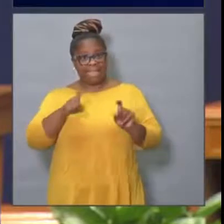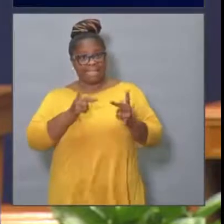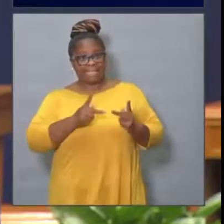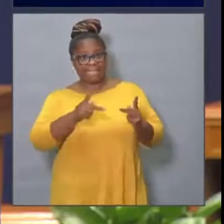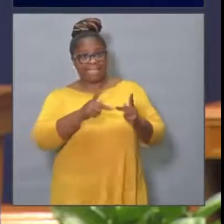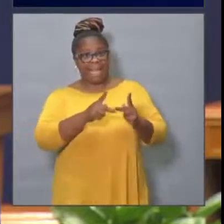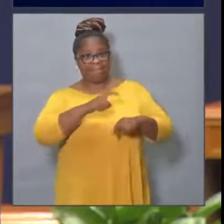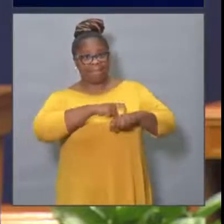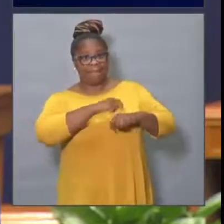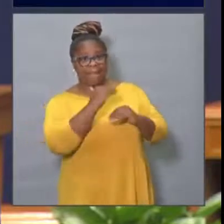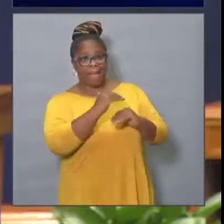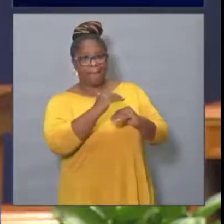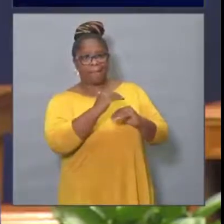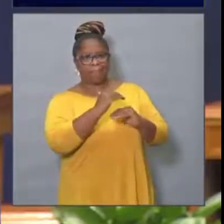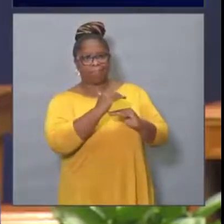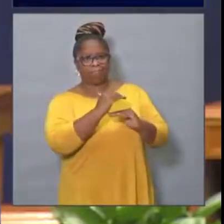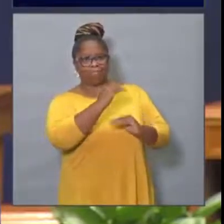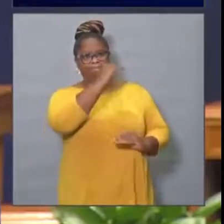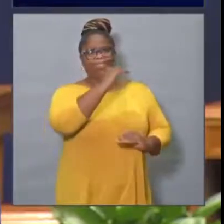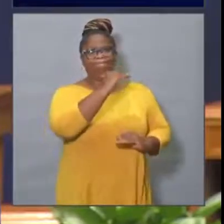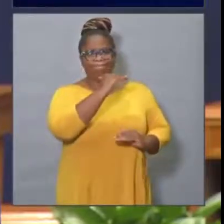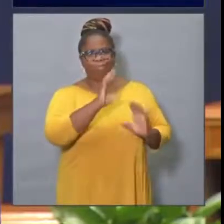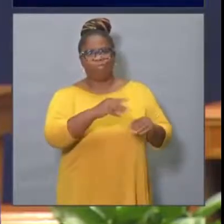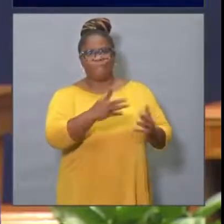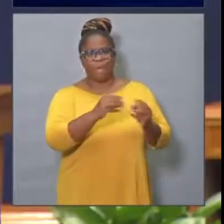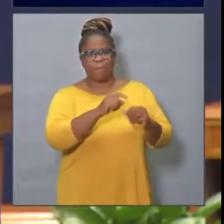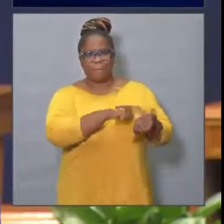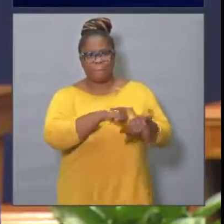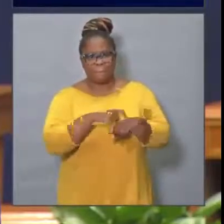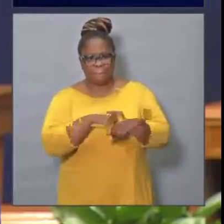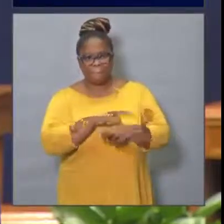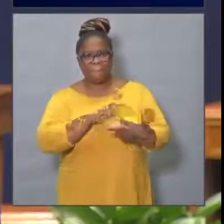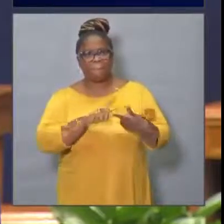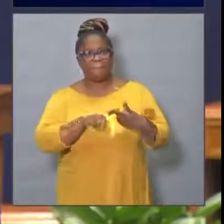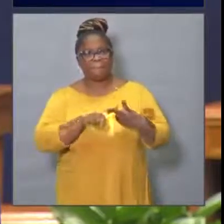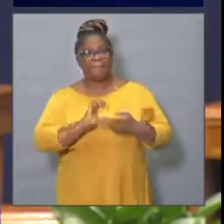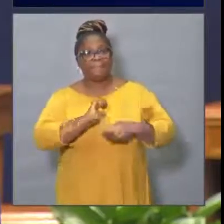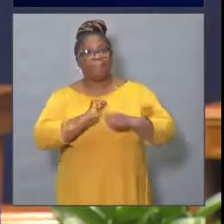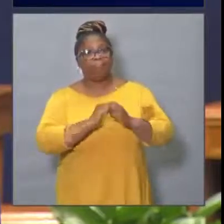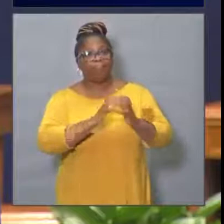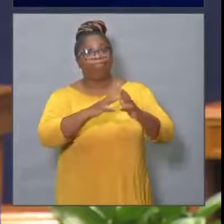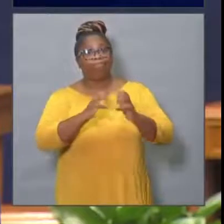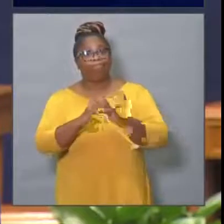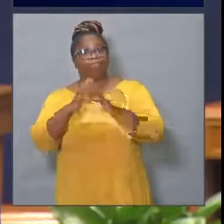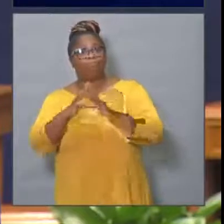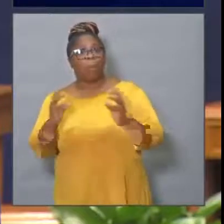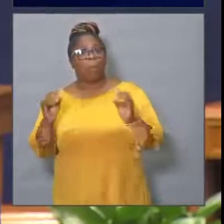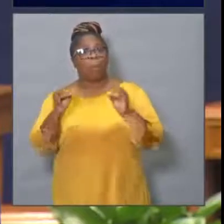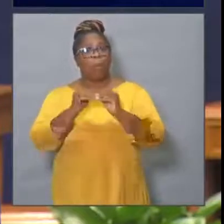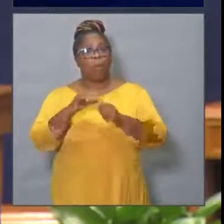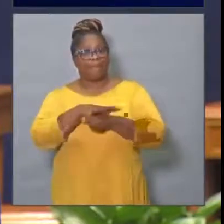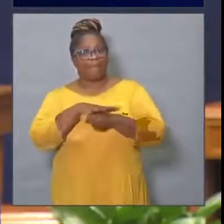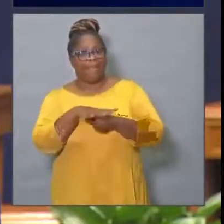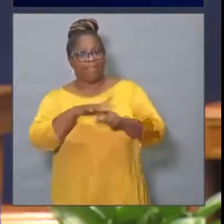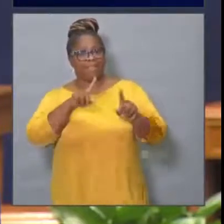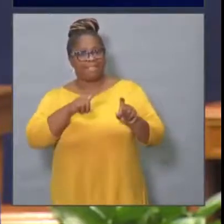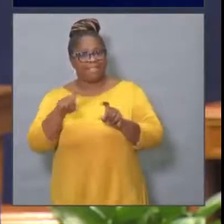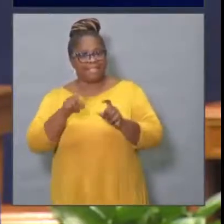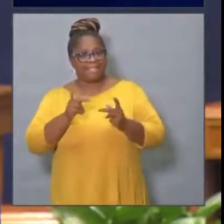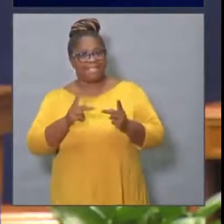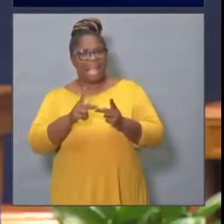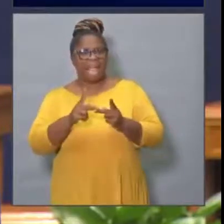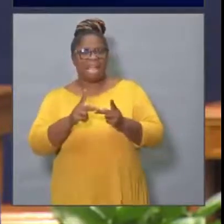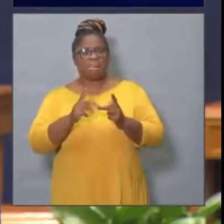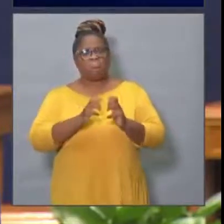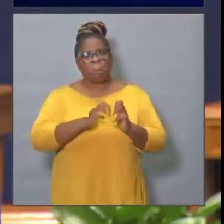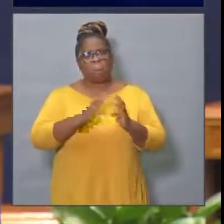possible. Second, we're working on standing up new county-funded test sites, which will be stood up over the next 2 to 3 weeks.